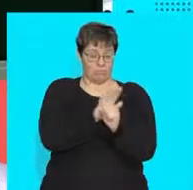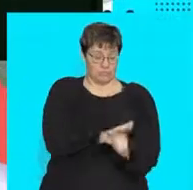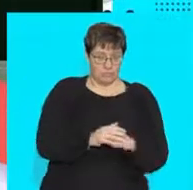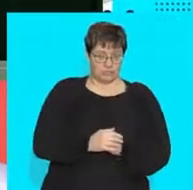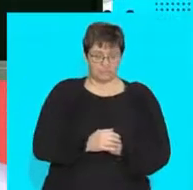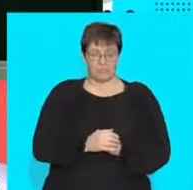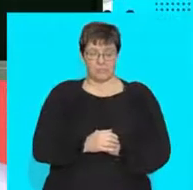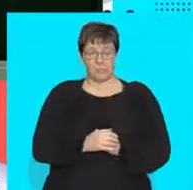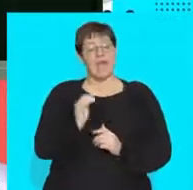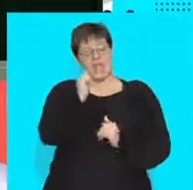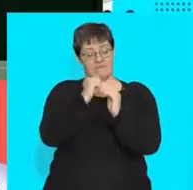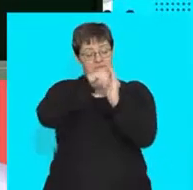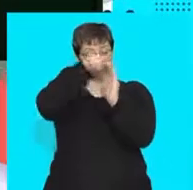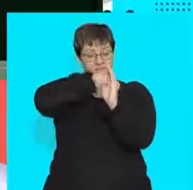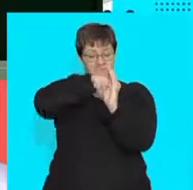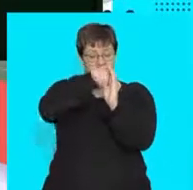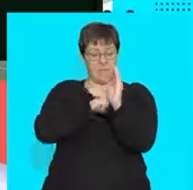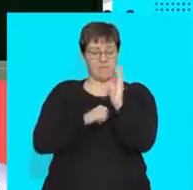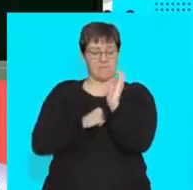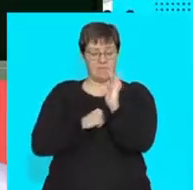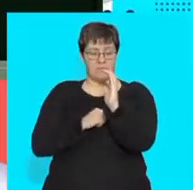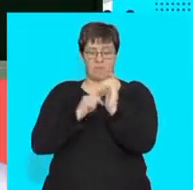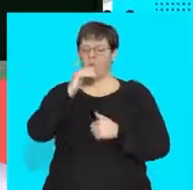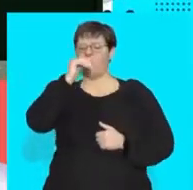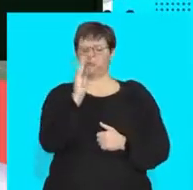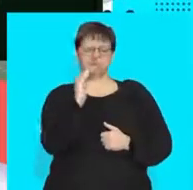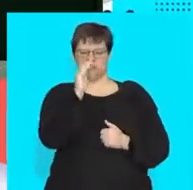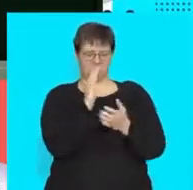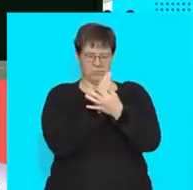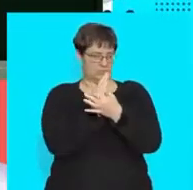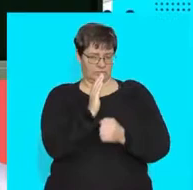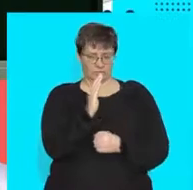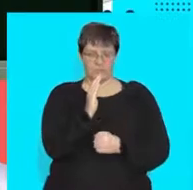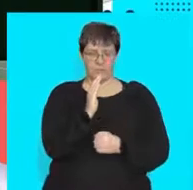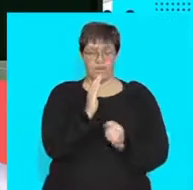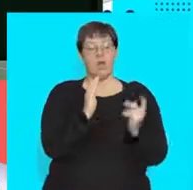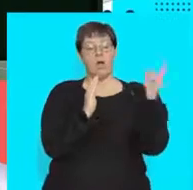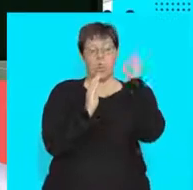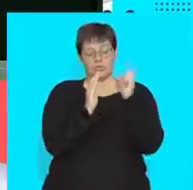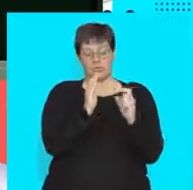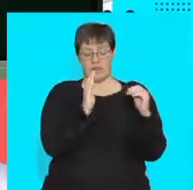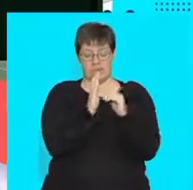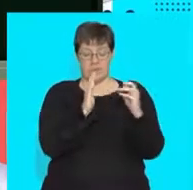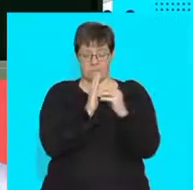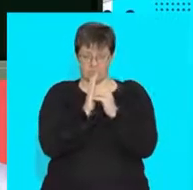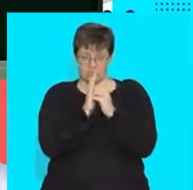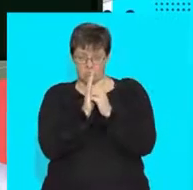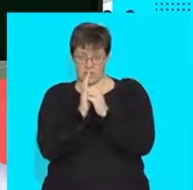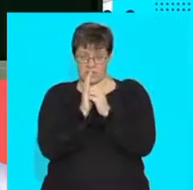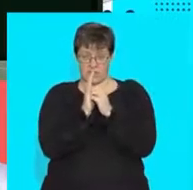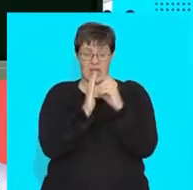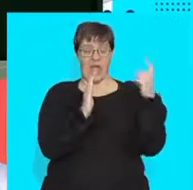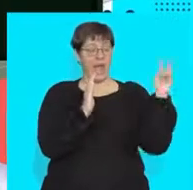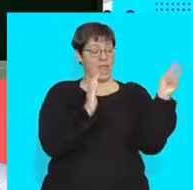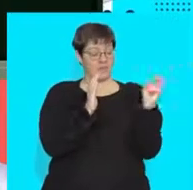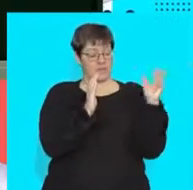Right. If this is your tympanic membrane, it has to vibrate. If this is the auditory canal, right, there's air pressure on it